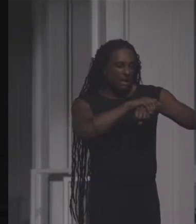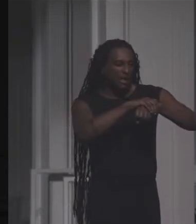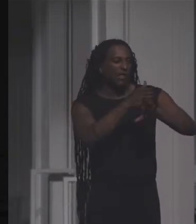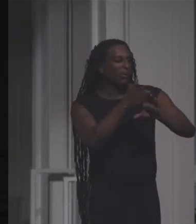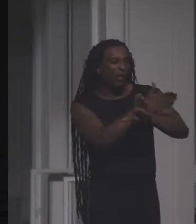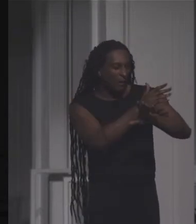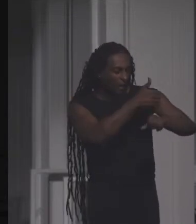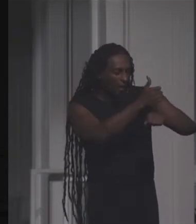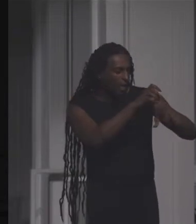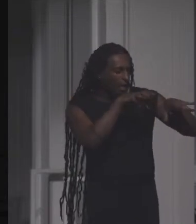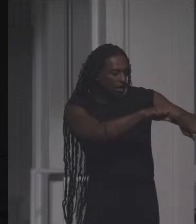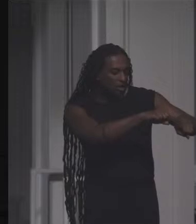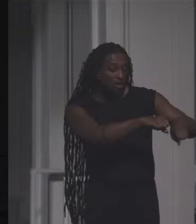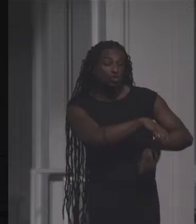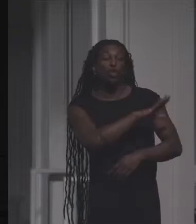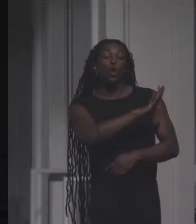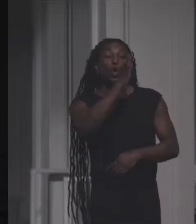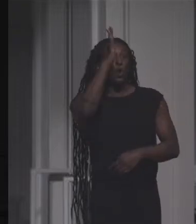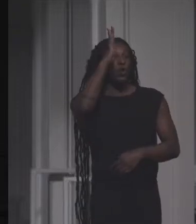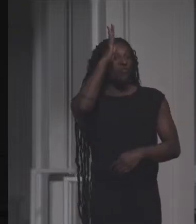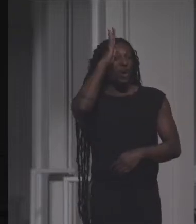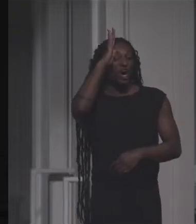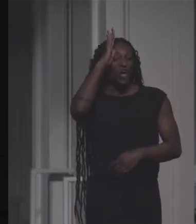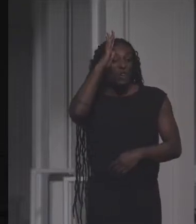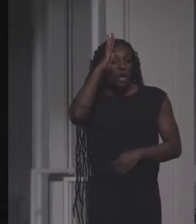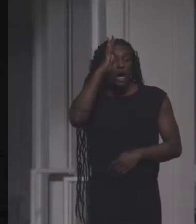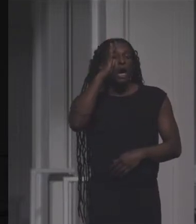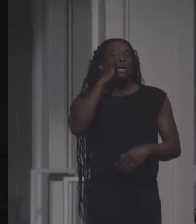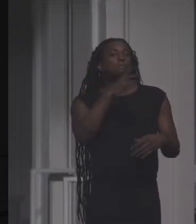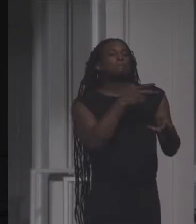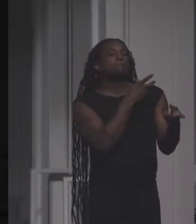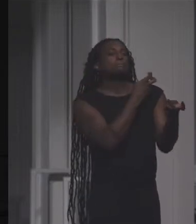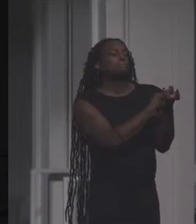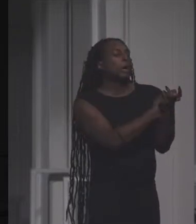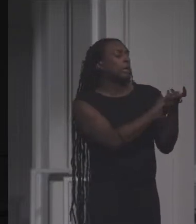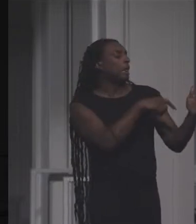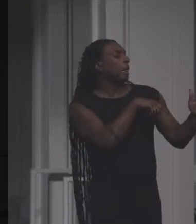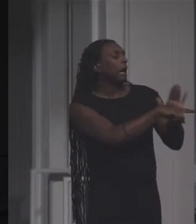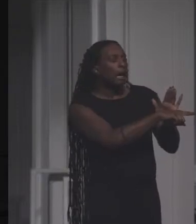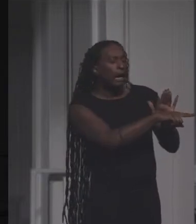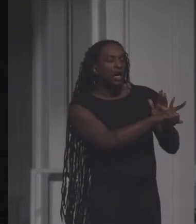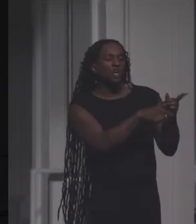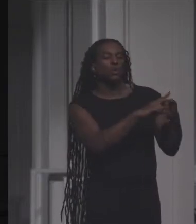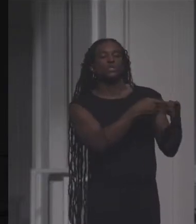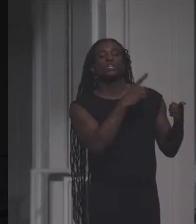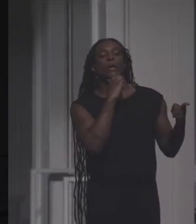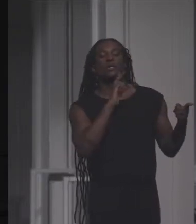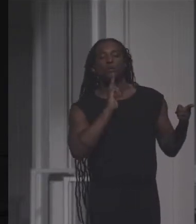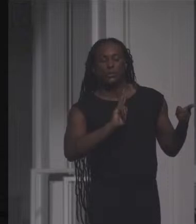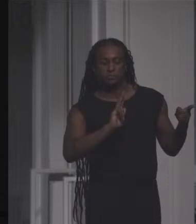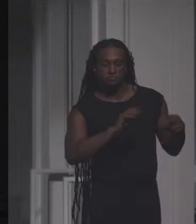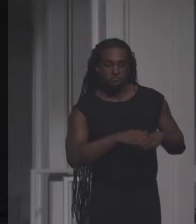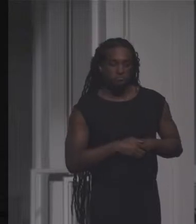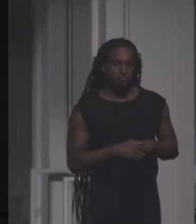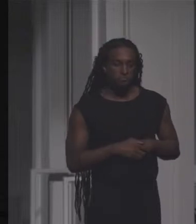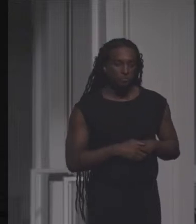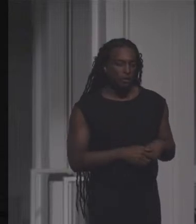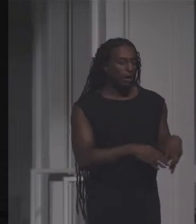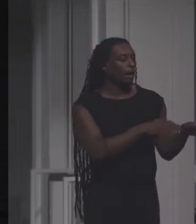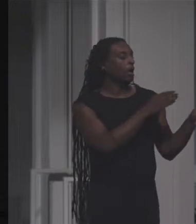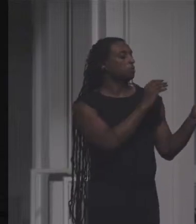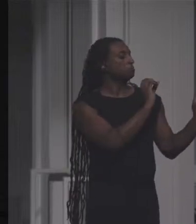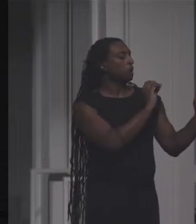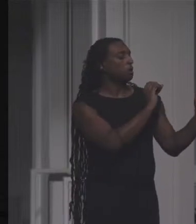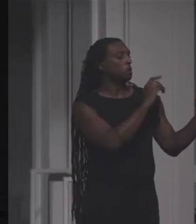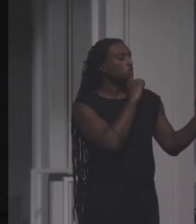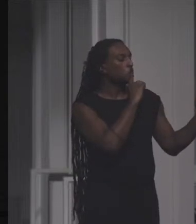her father, Hereric, was poisoned when she was 3. Then we don't hear about her until she was 13,